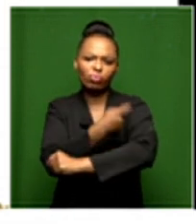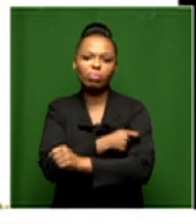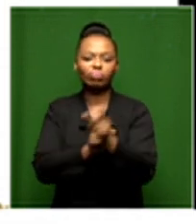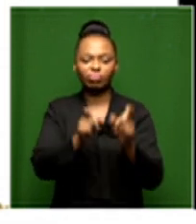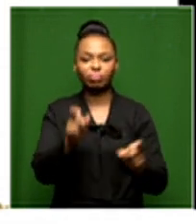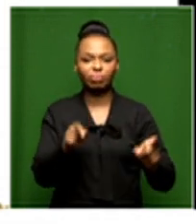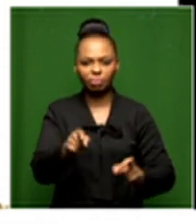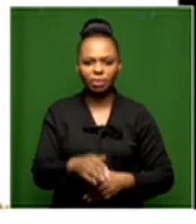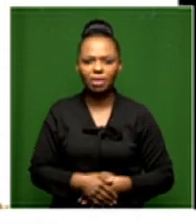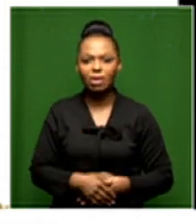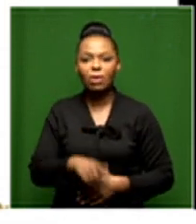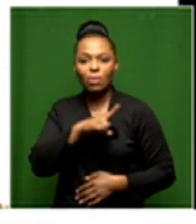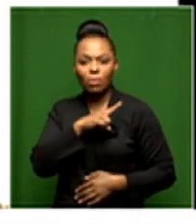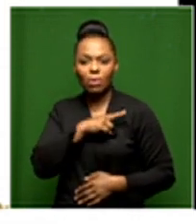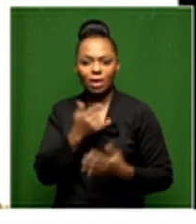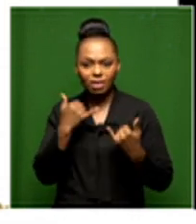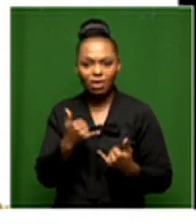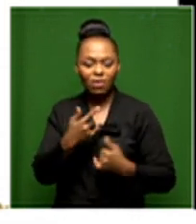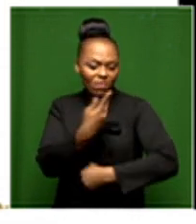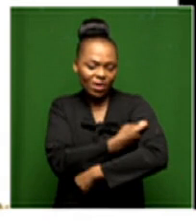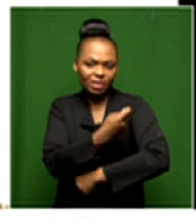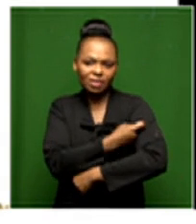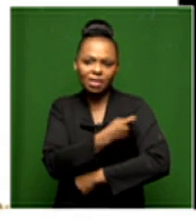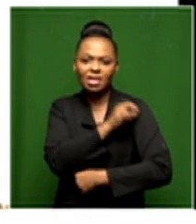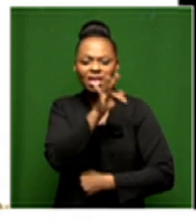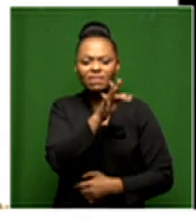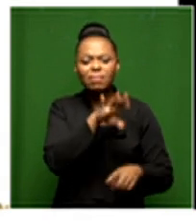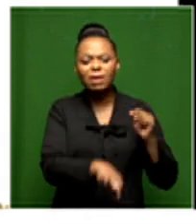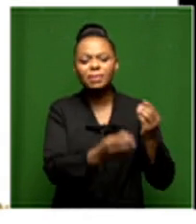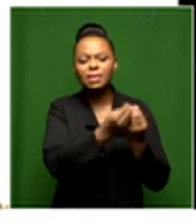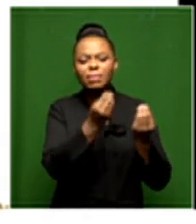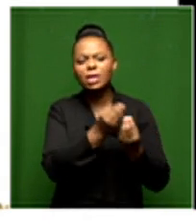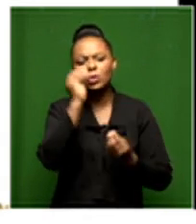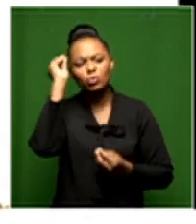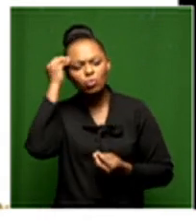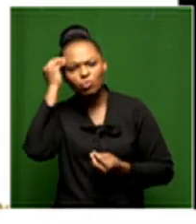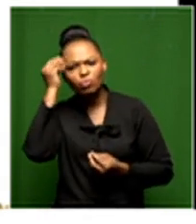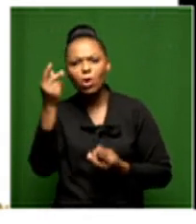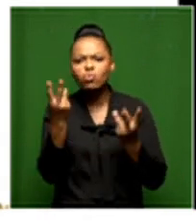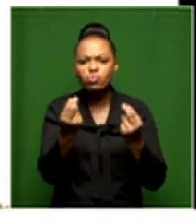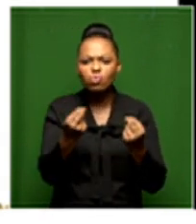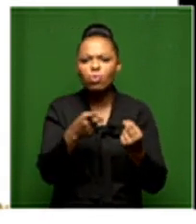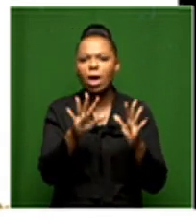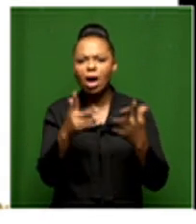particular vaccine, in this case, the information that's new for them is largely how you store it and how you dilute